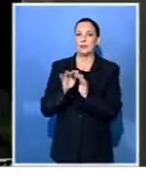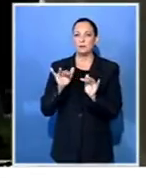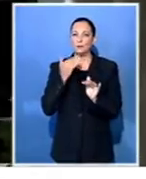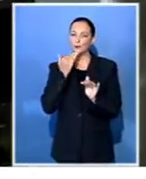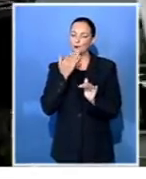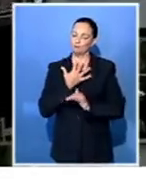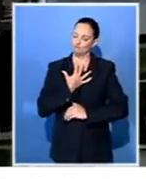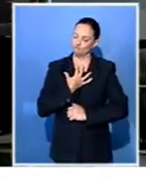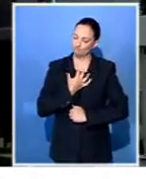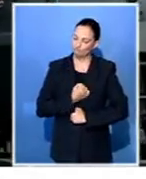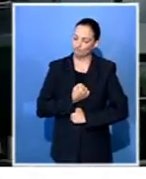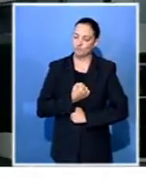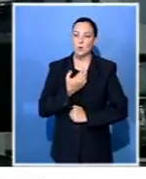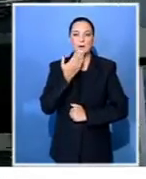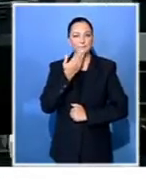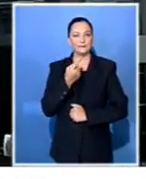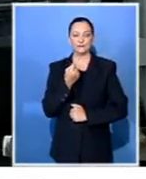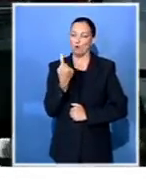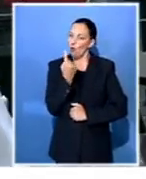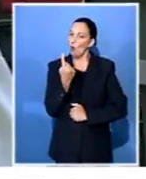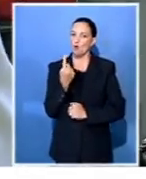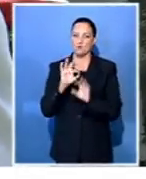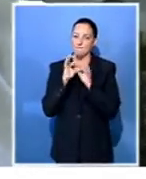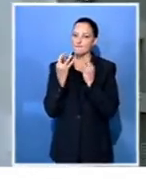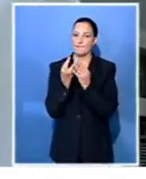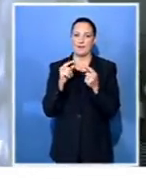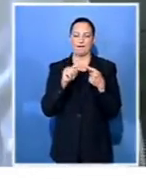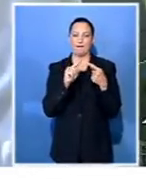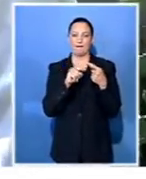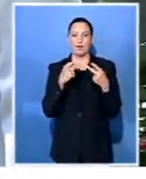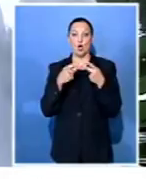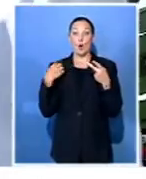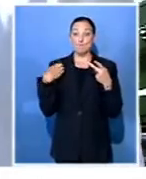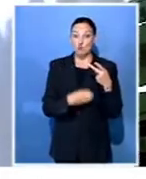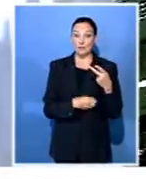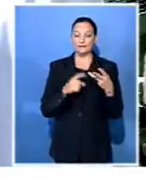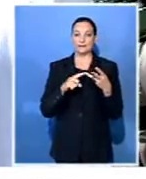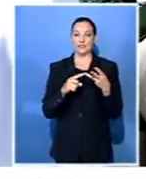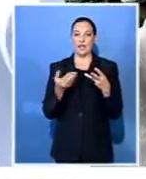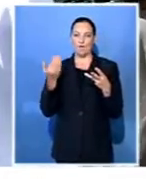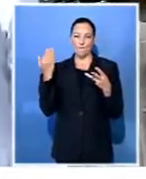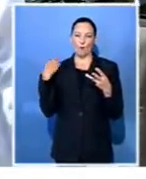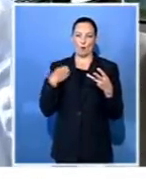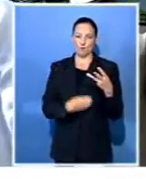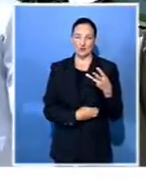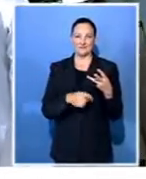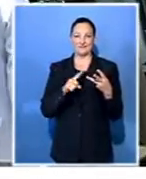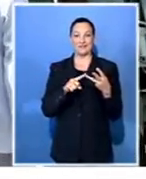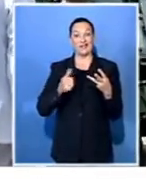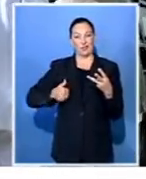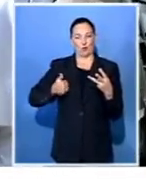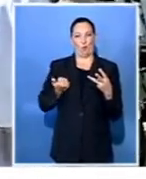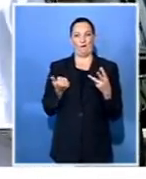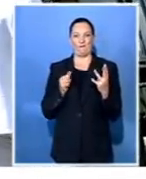mourners to say only the family, the President, former President Thabo Mbeki, and his wife, Mrs.